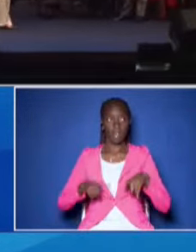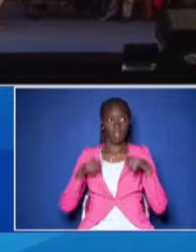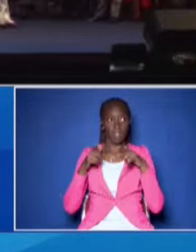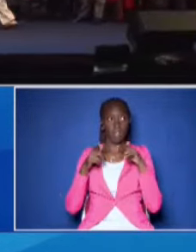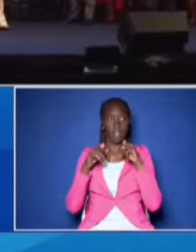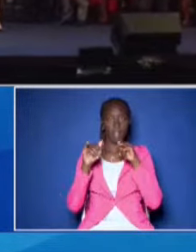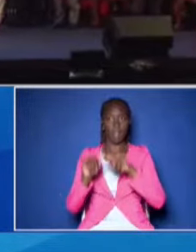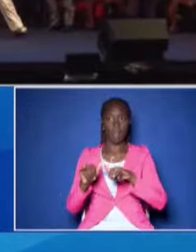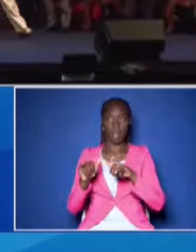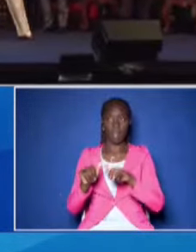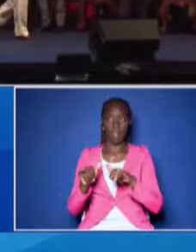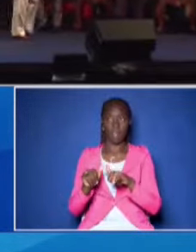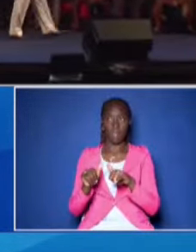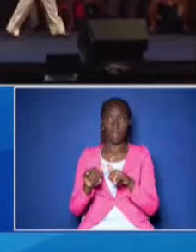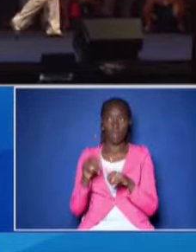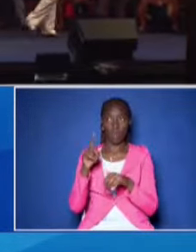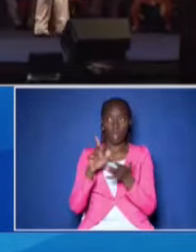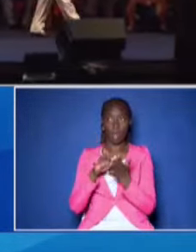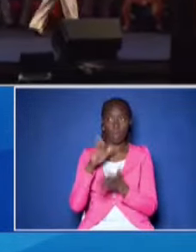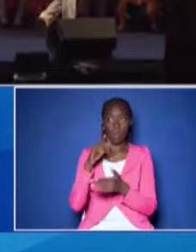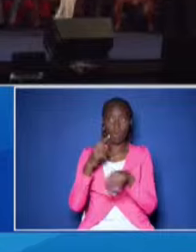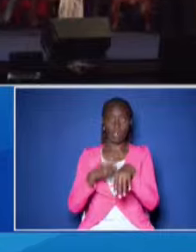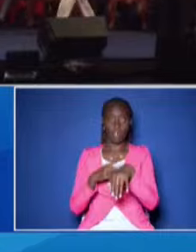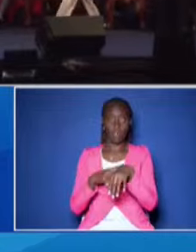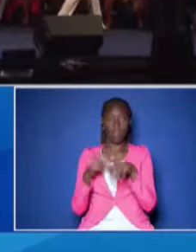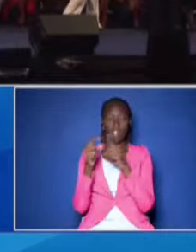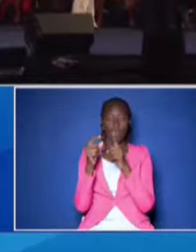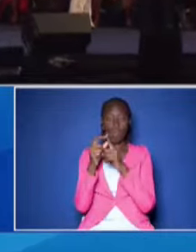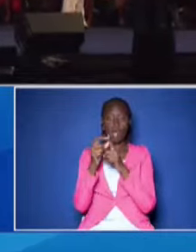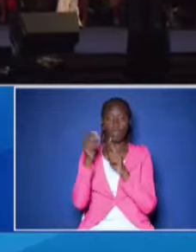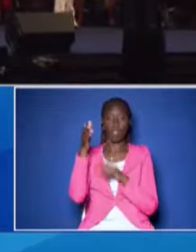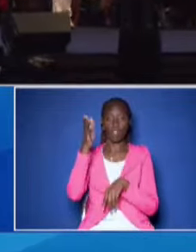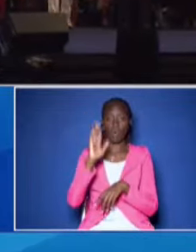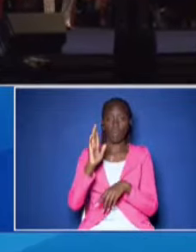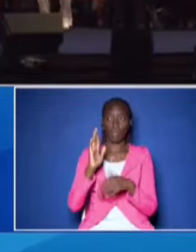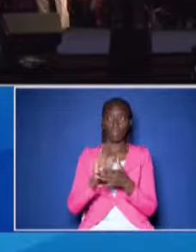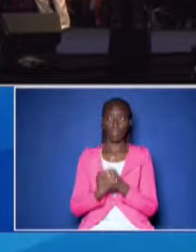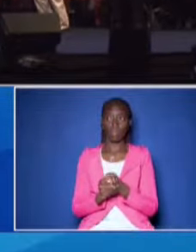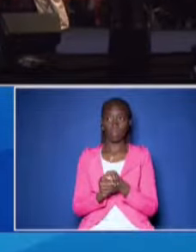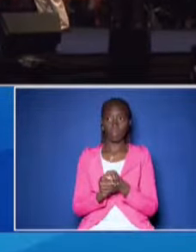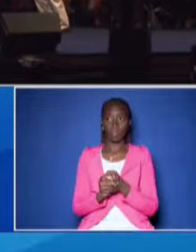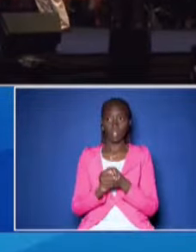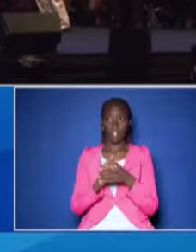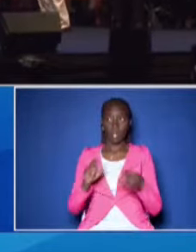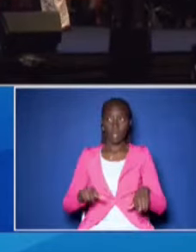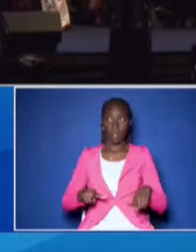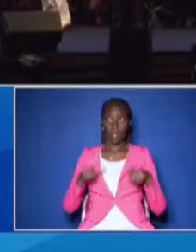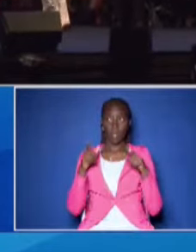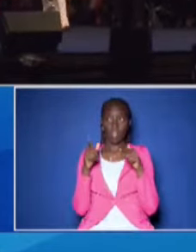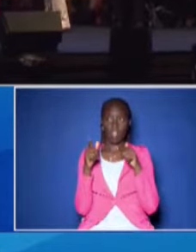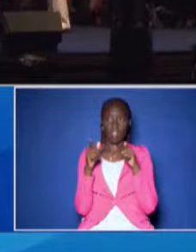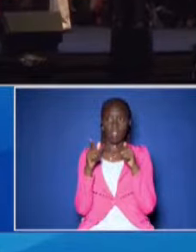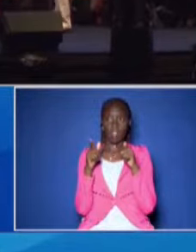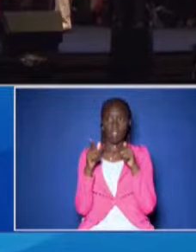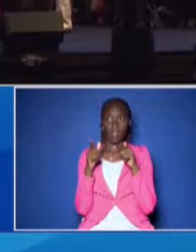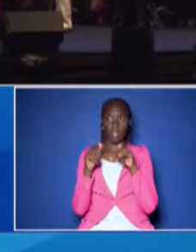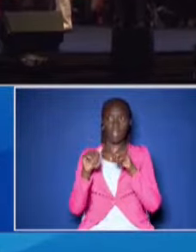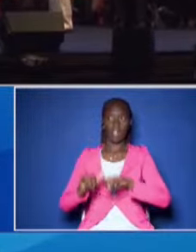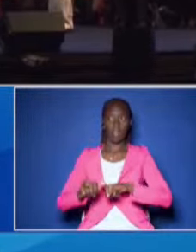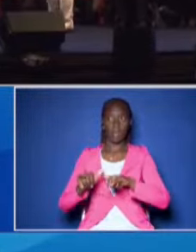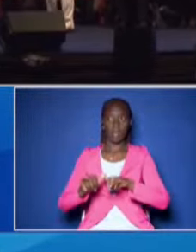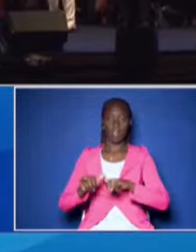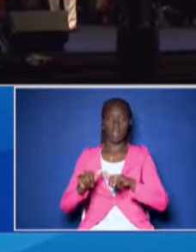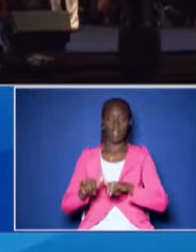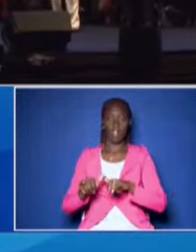and abideth one more time say it the word of God word God liveth and